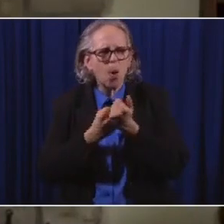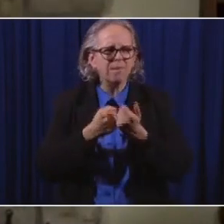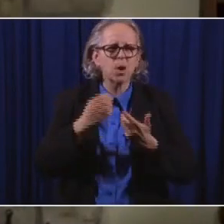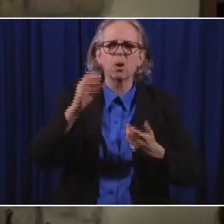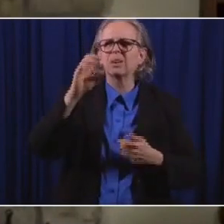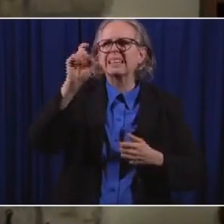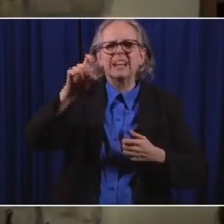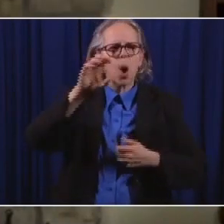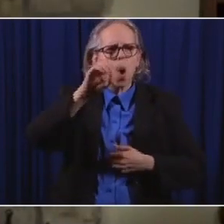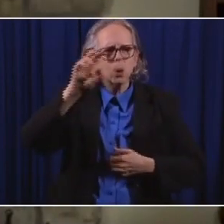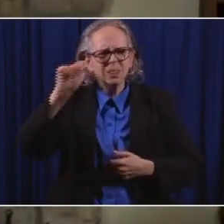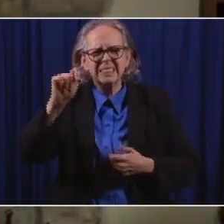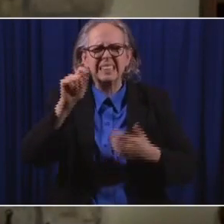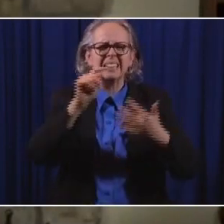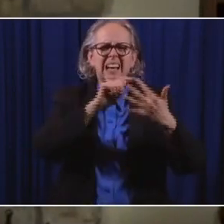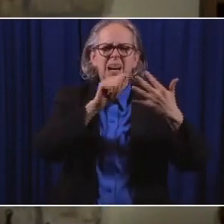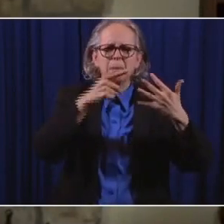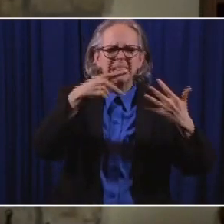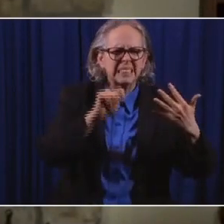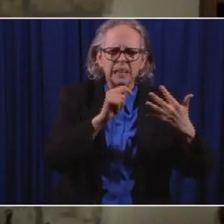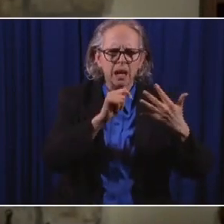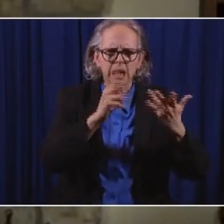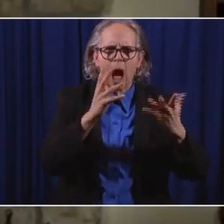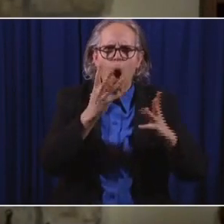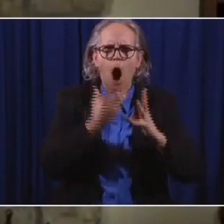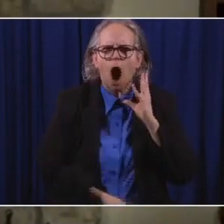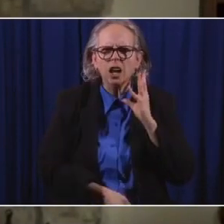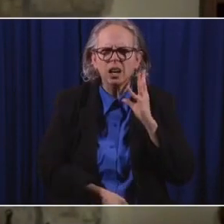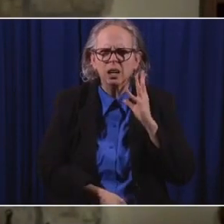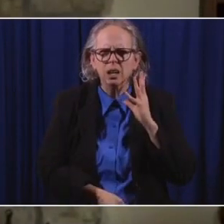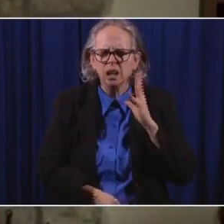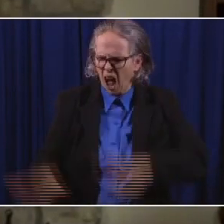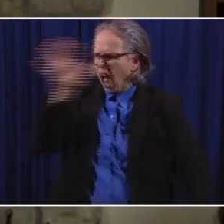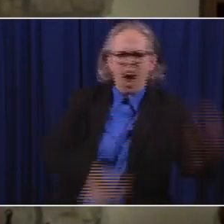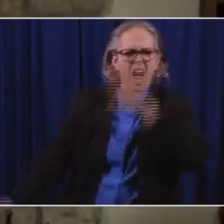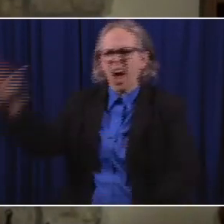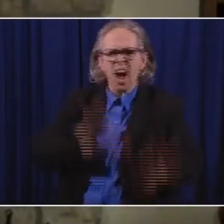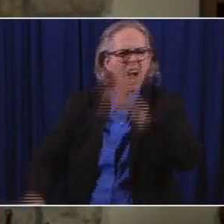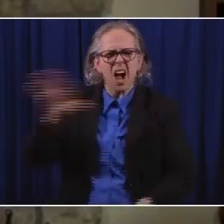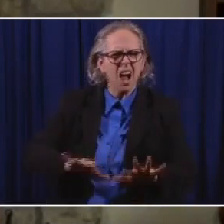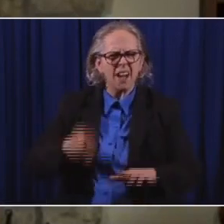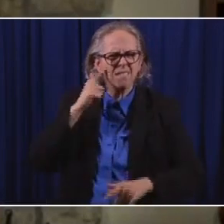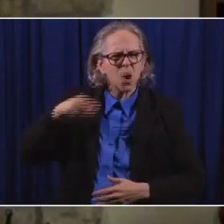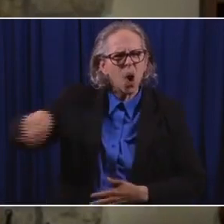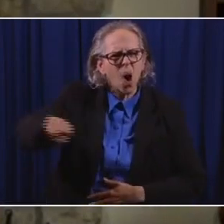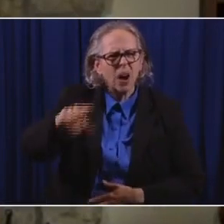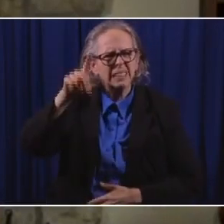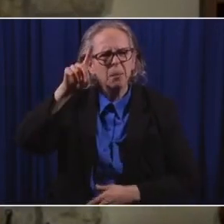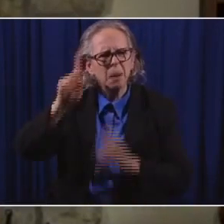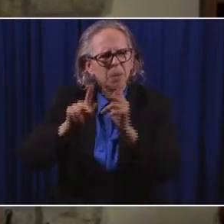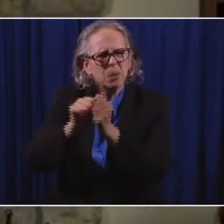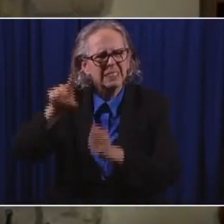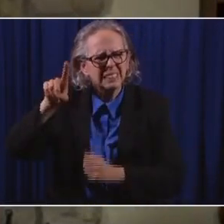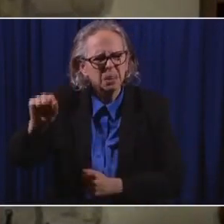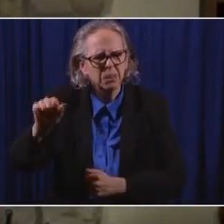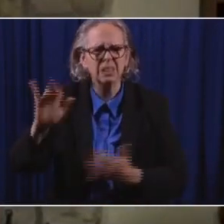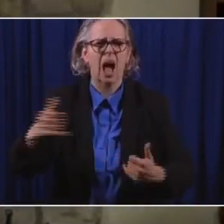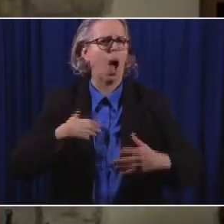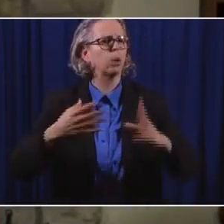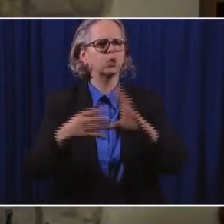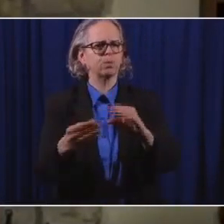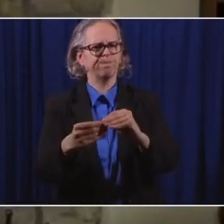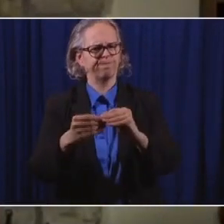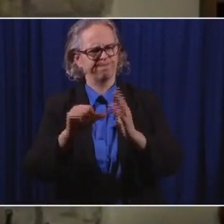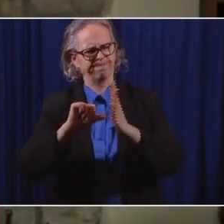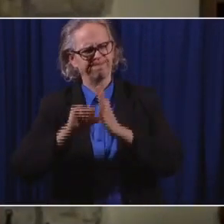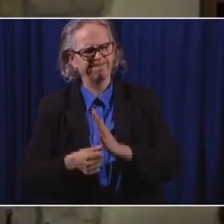with IEPs who are doing remote learning, we are launching Learning Aid Ohio, a supplemental tutoring